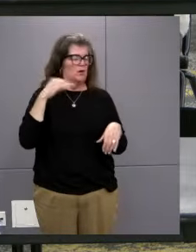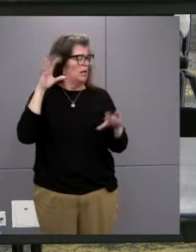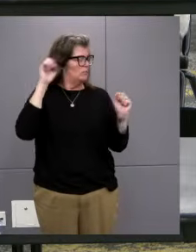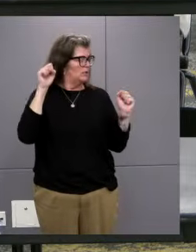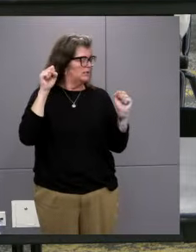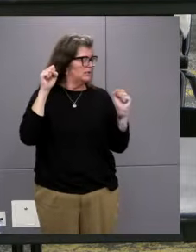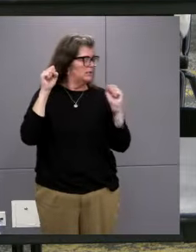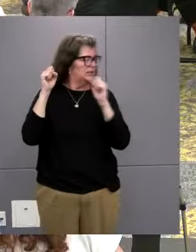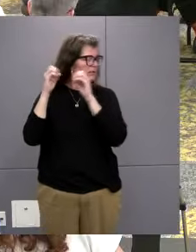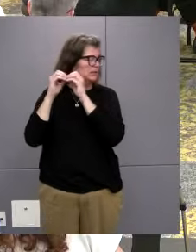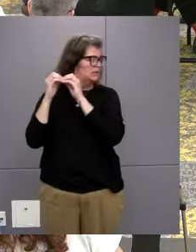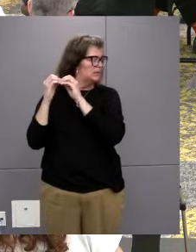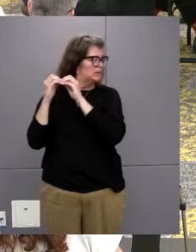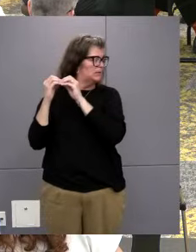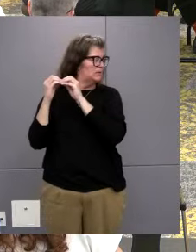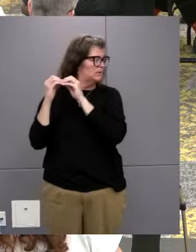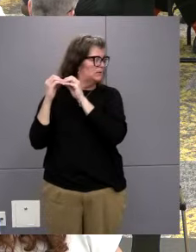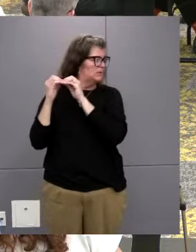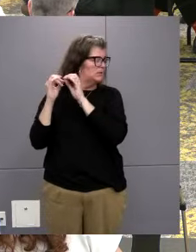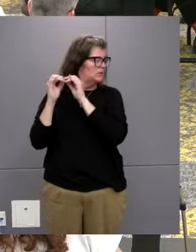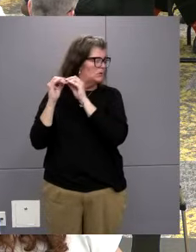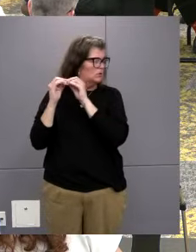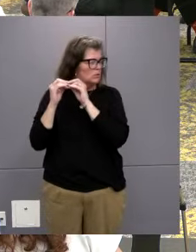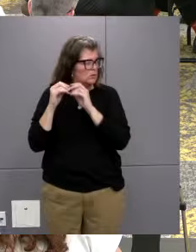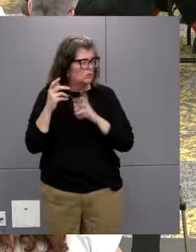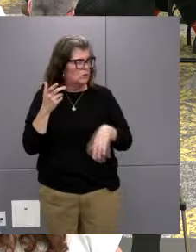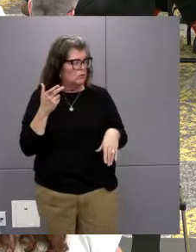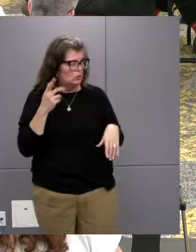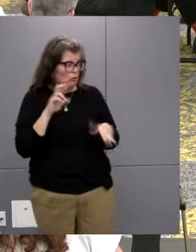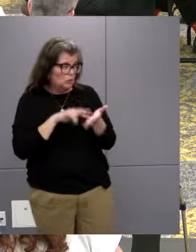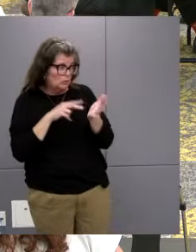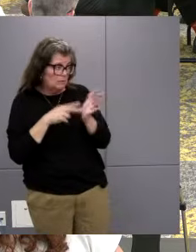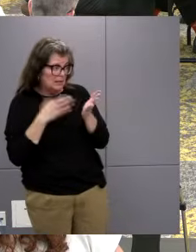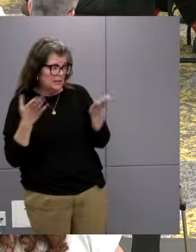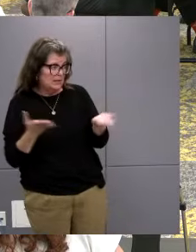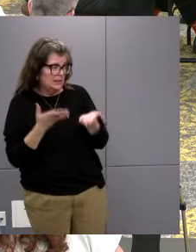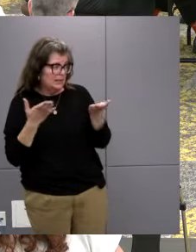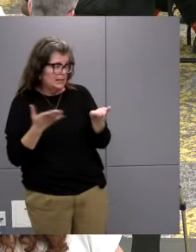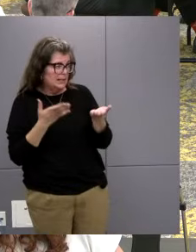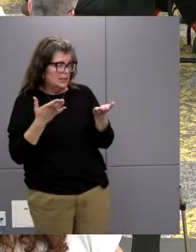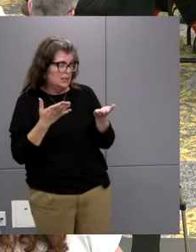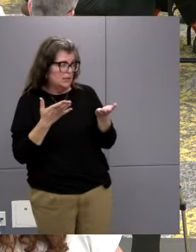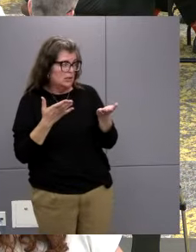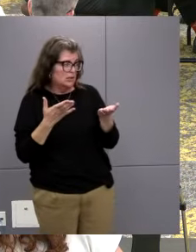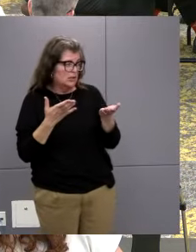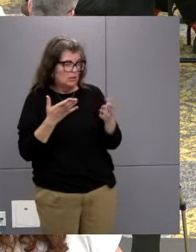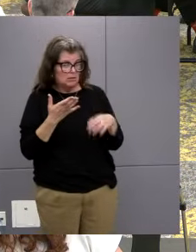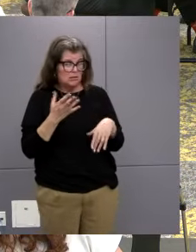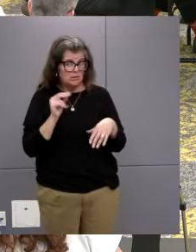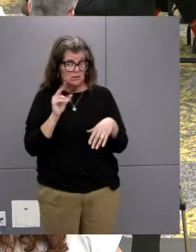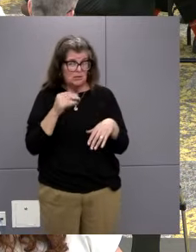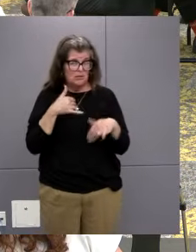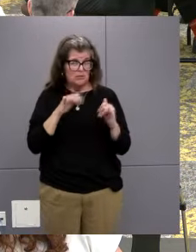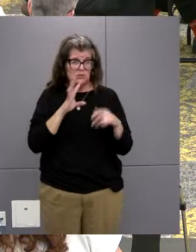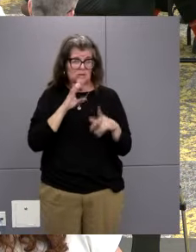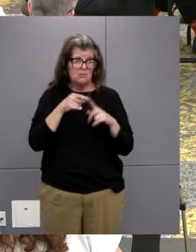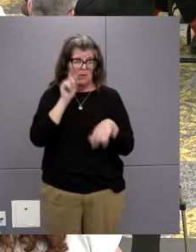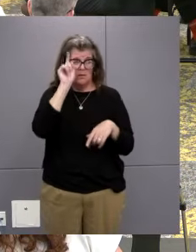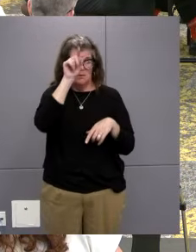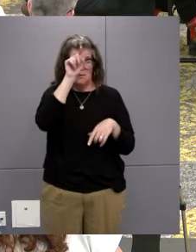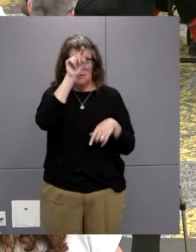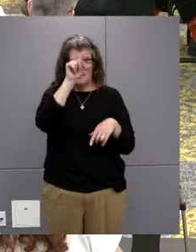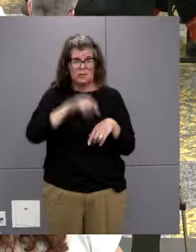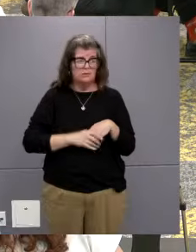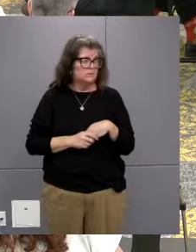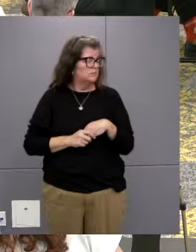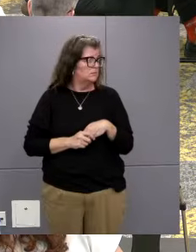Well, I understand that. If it's Are we talking here when there's a public meeting? Nope, we're still Oh. talking about, Oh, over there for